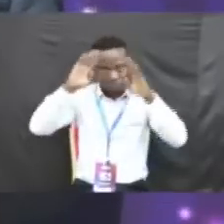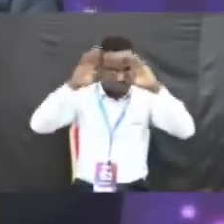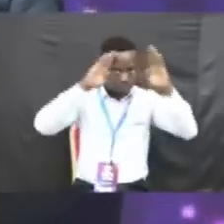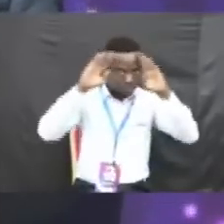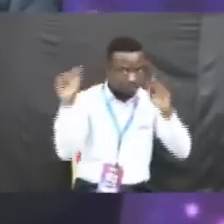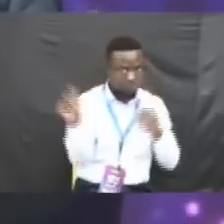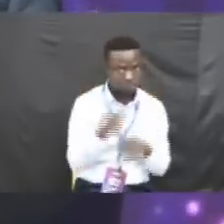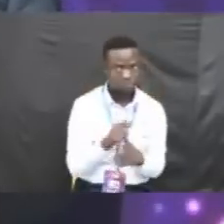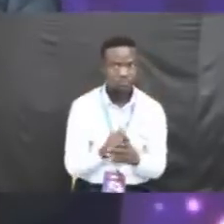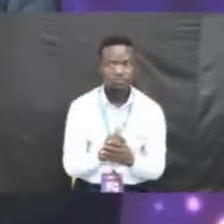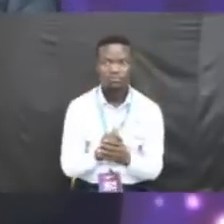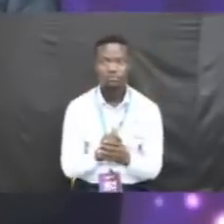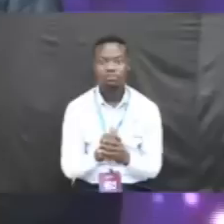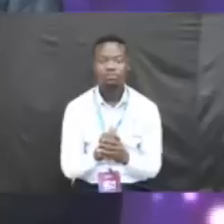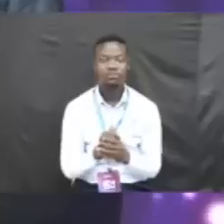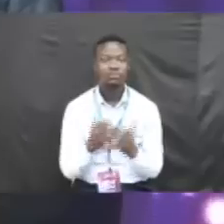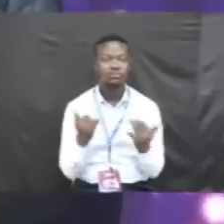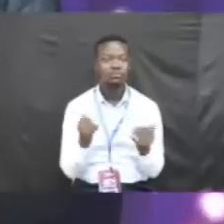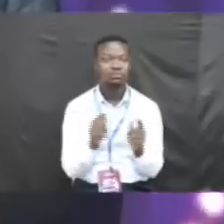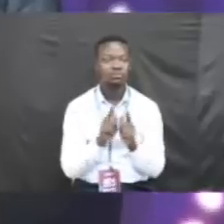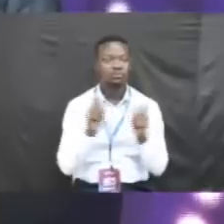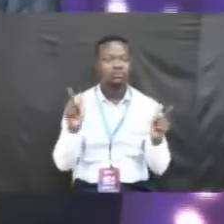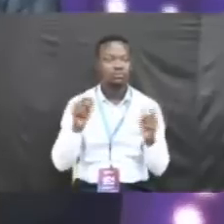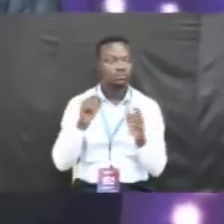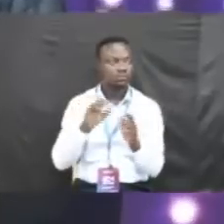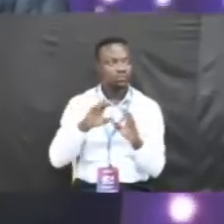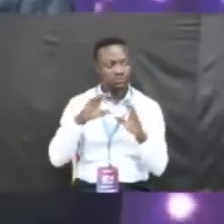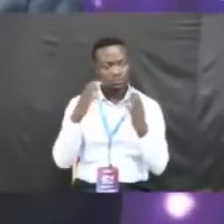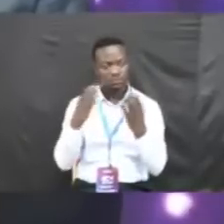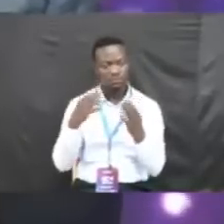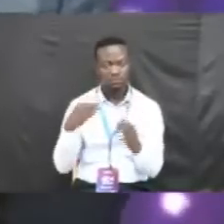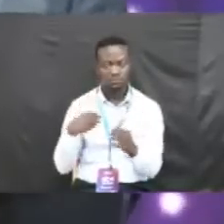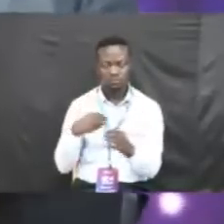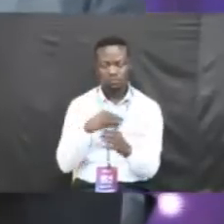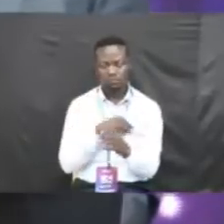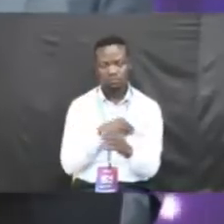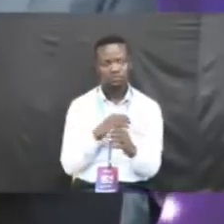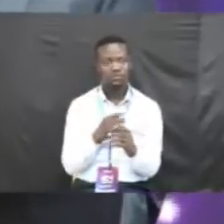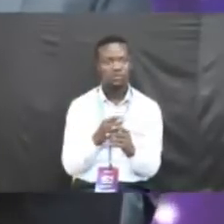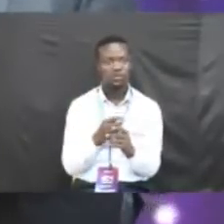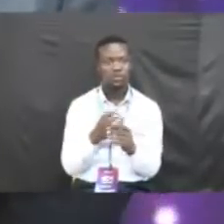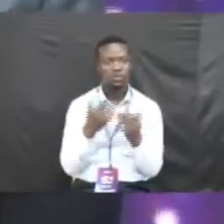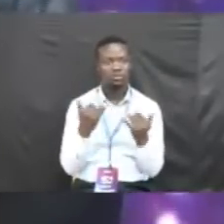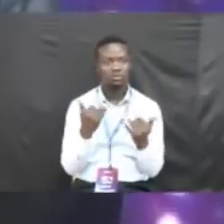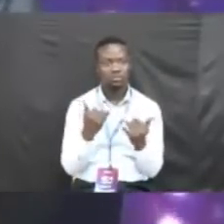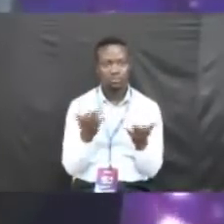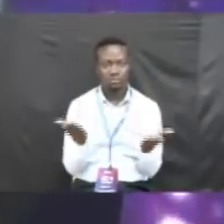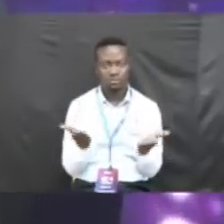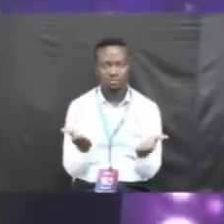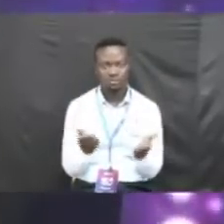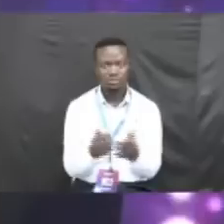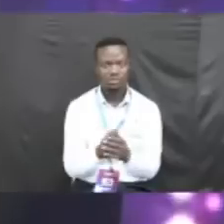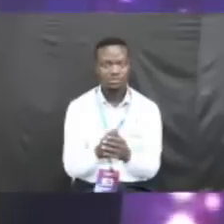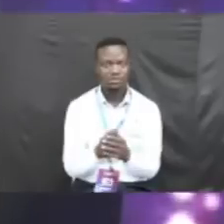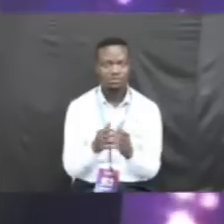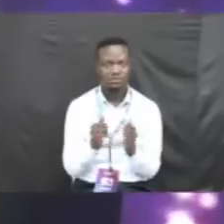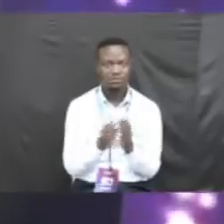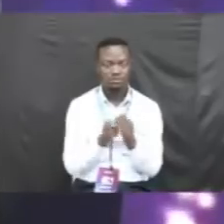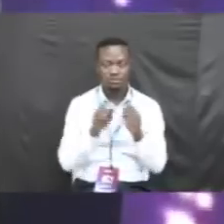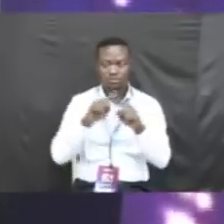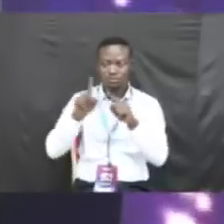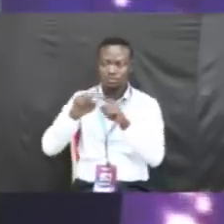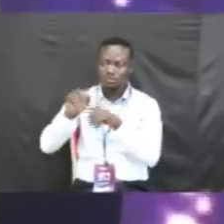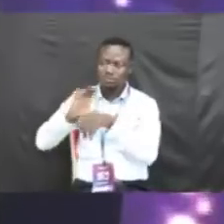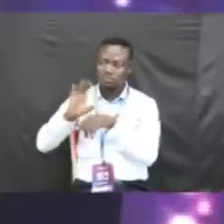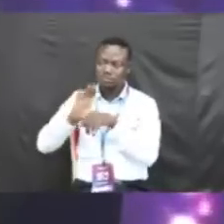observed. General council meetings are the apex platform by which churches